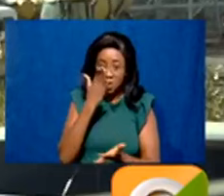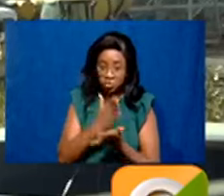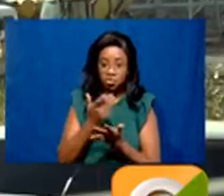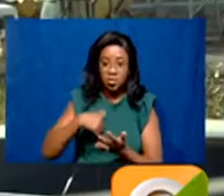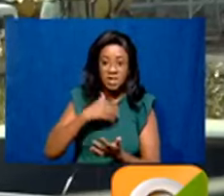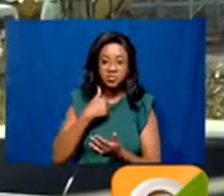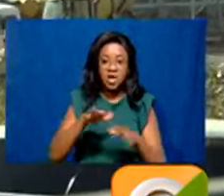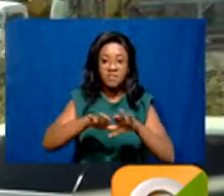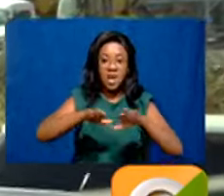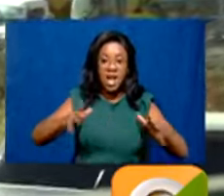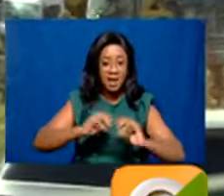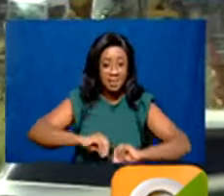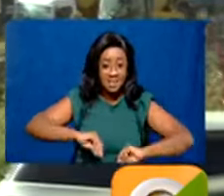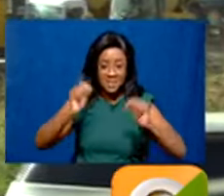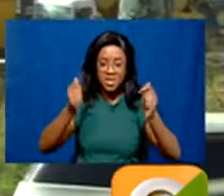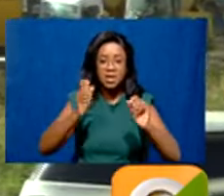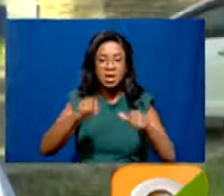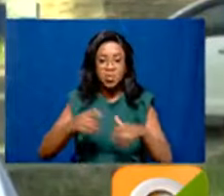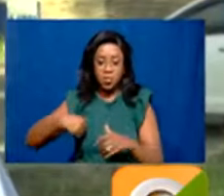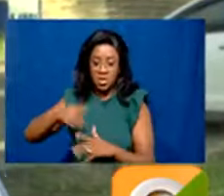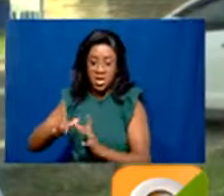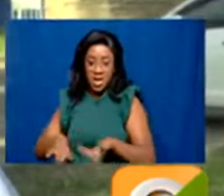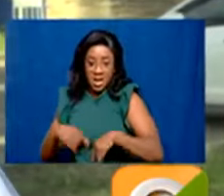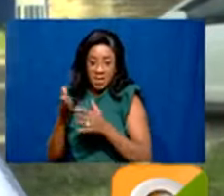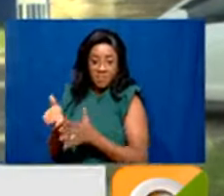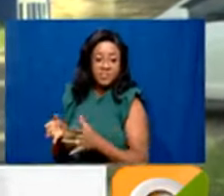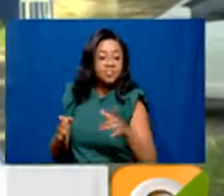ya construction inayoendelea. Tukiwa tunaishi